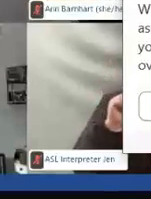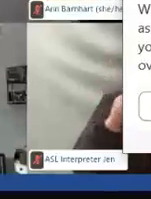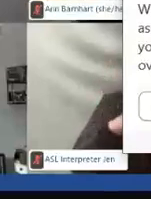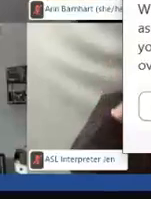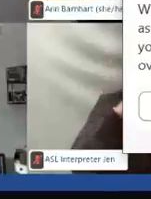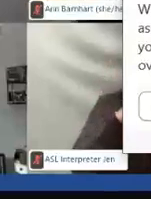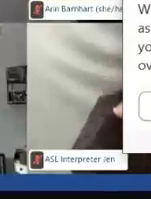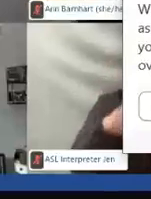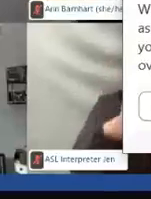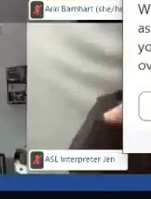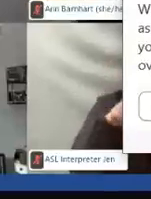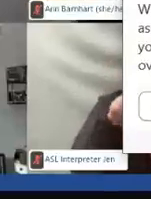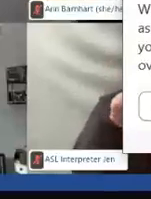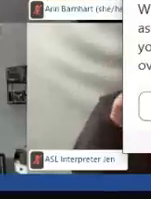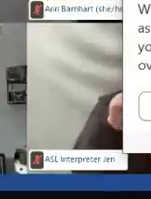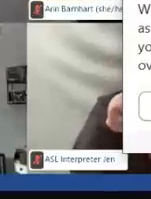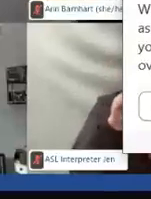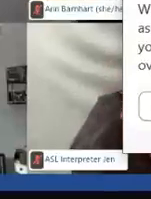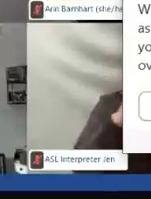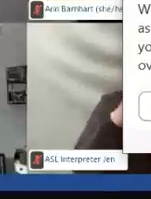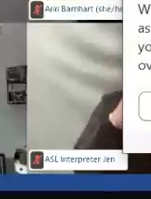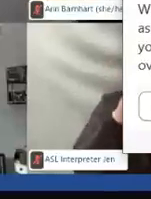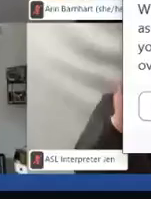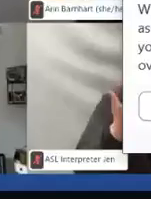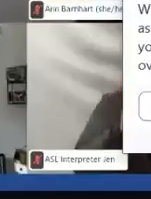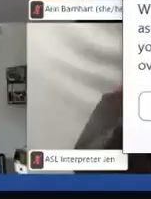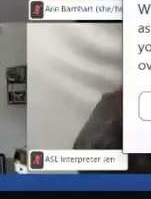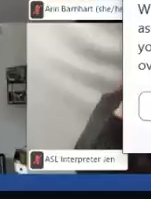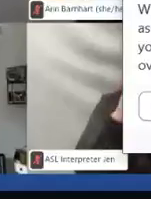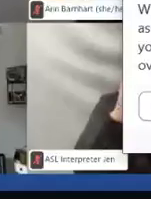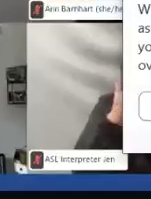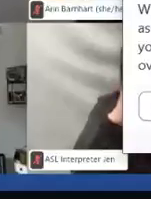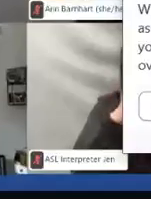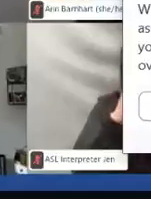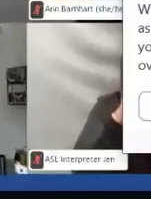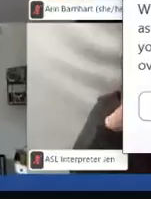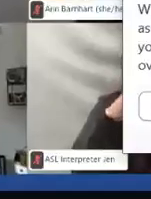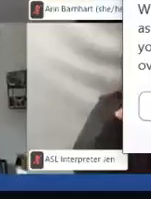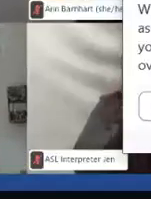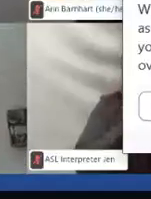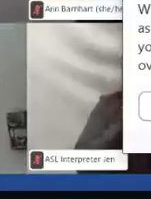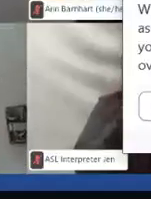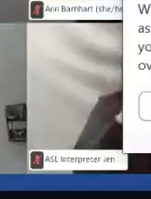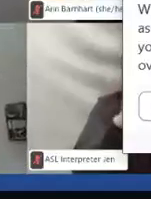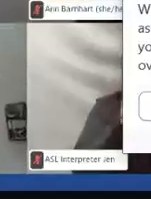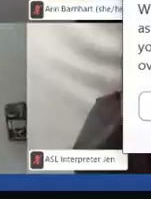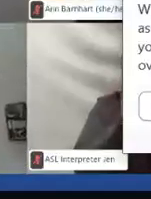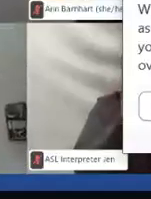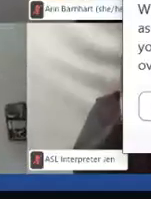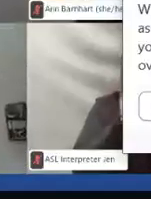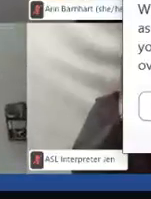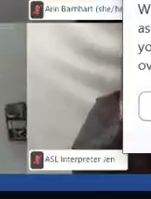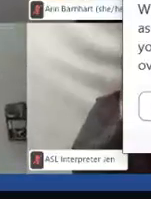numerical data. There are quite a few people that struggle with numerical data. It's difficult to interpret. And